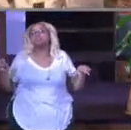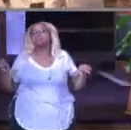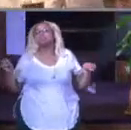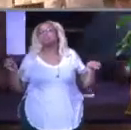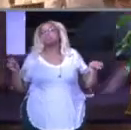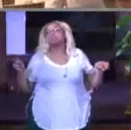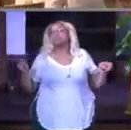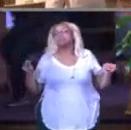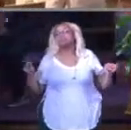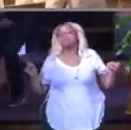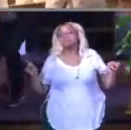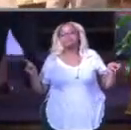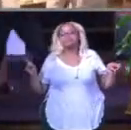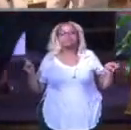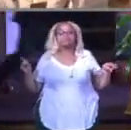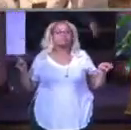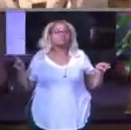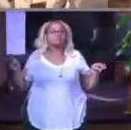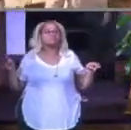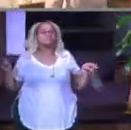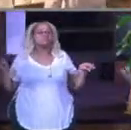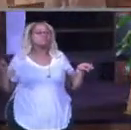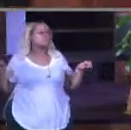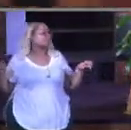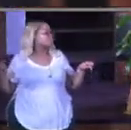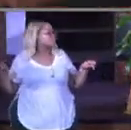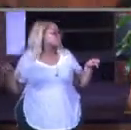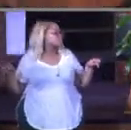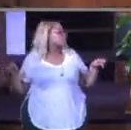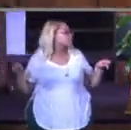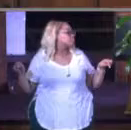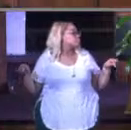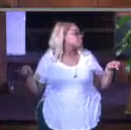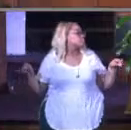kind. He had my kind.